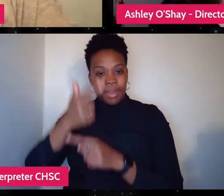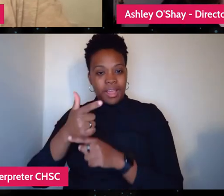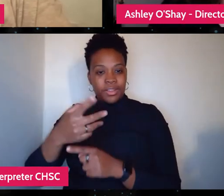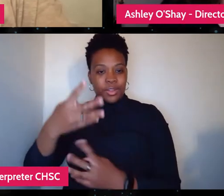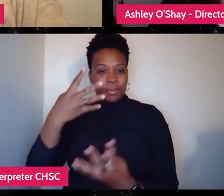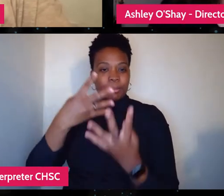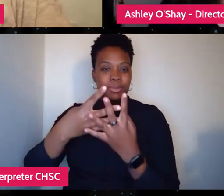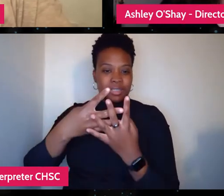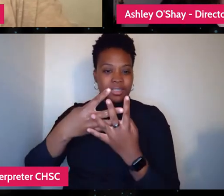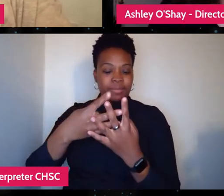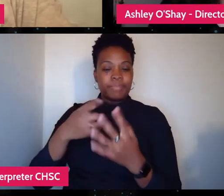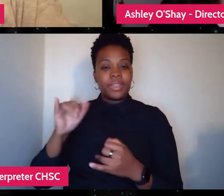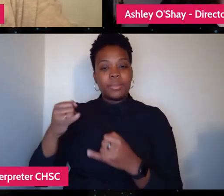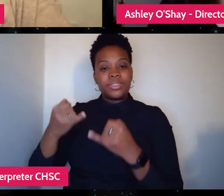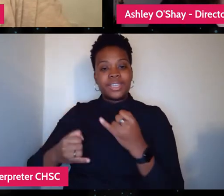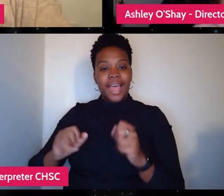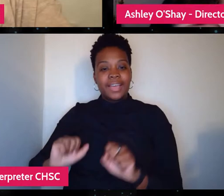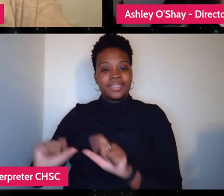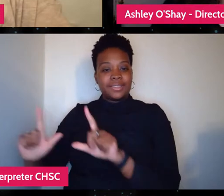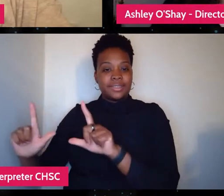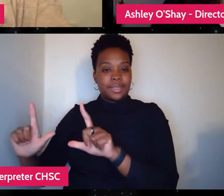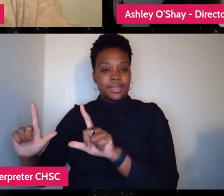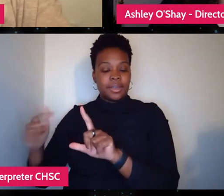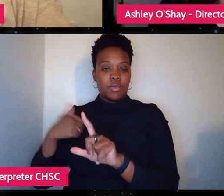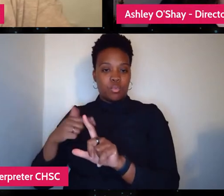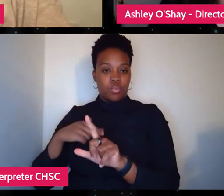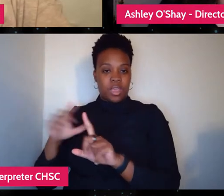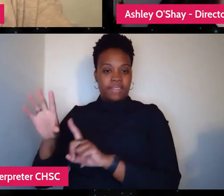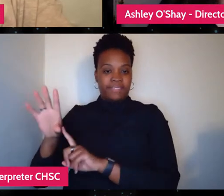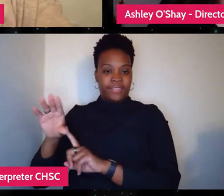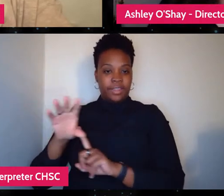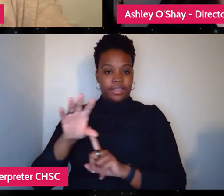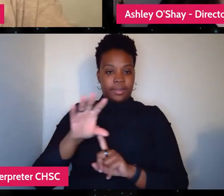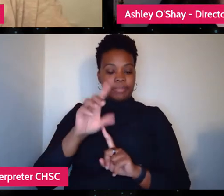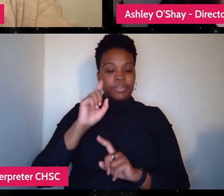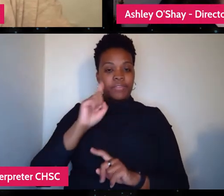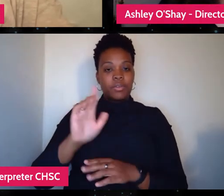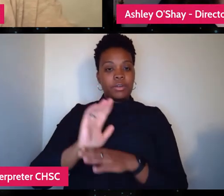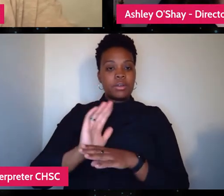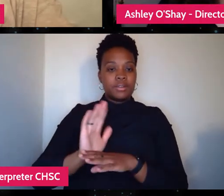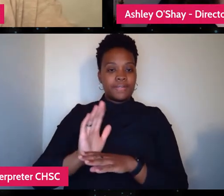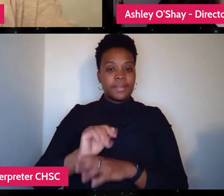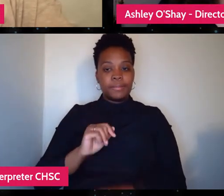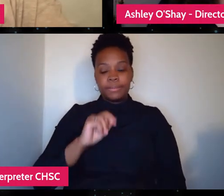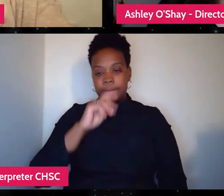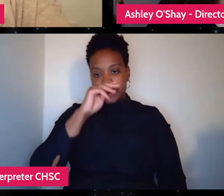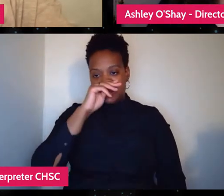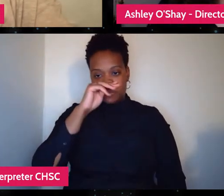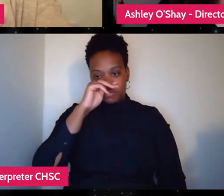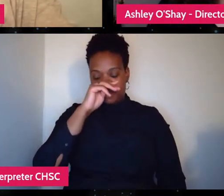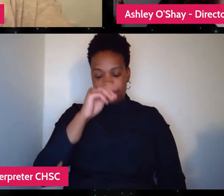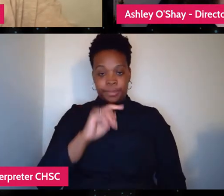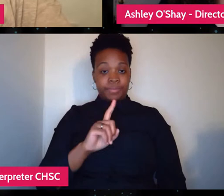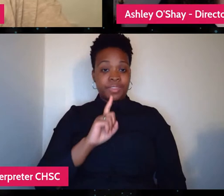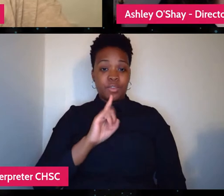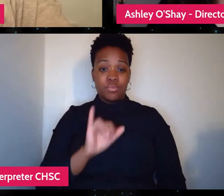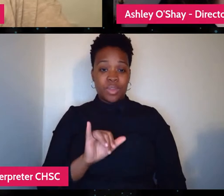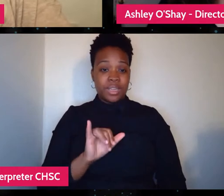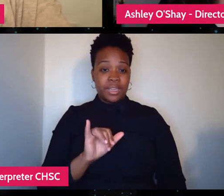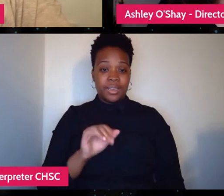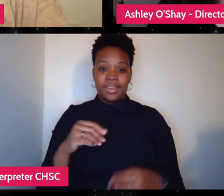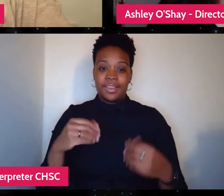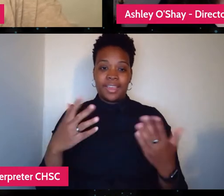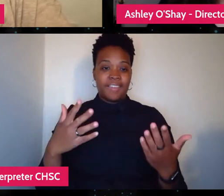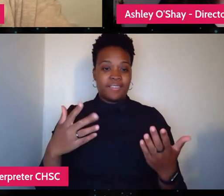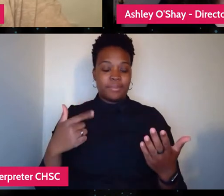was actually the last scene in the film that we filmed for the film. And it really just gave me a lot